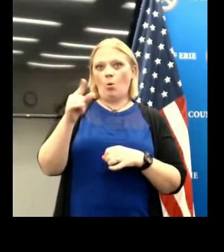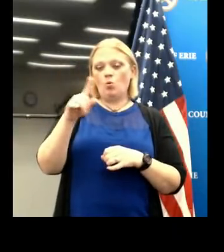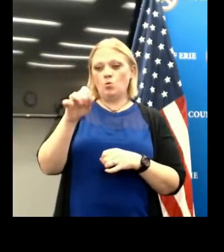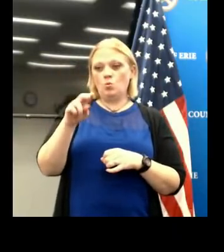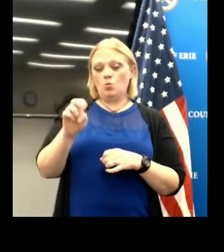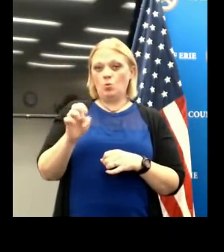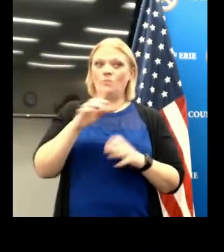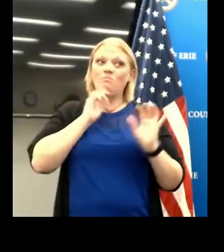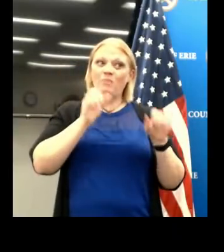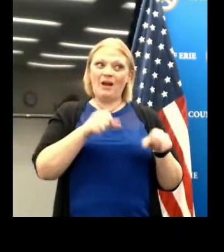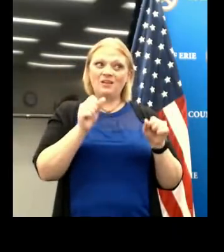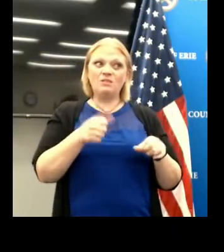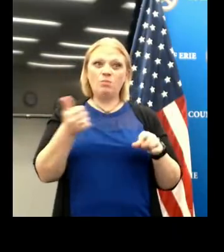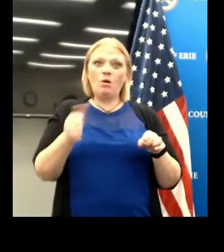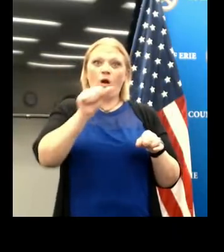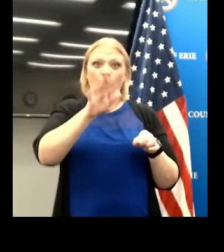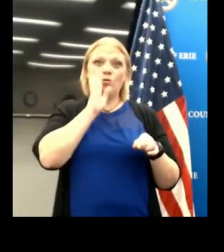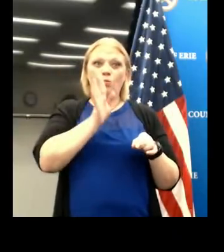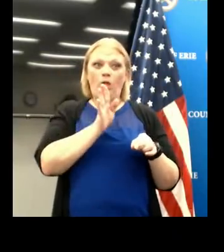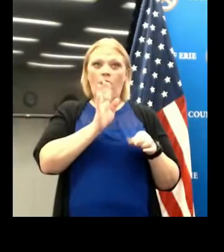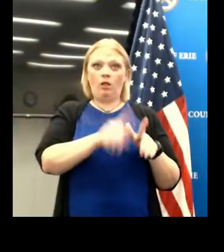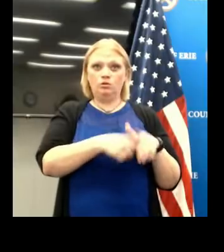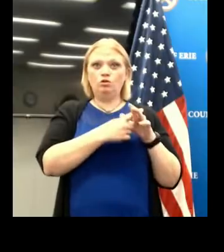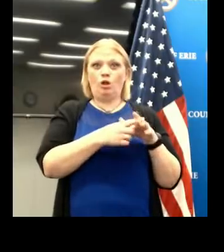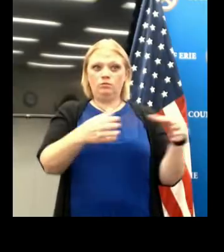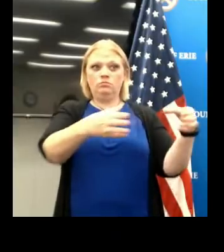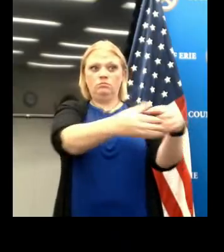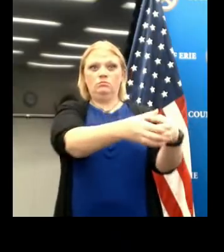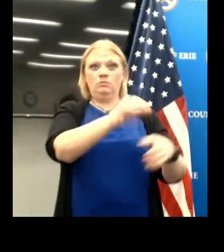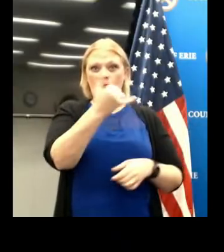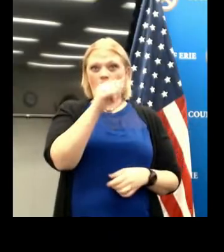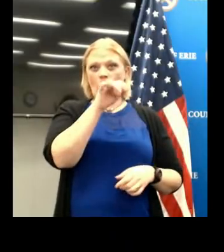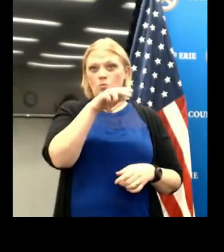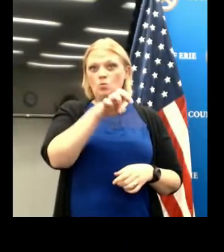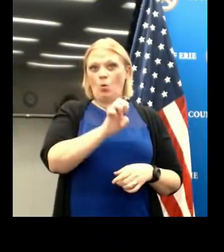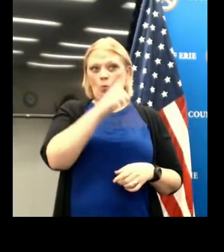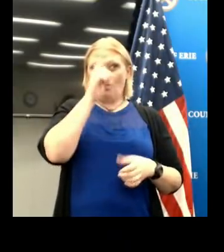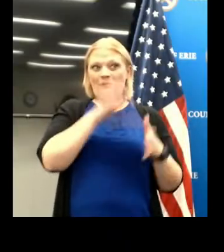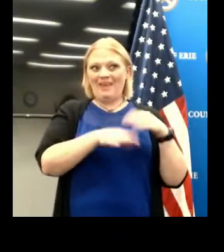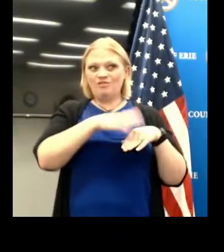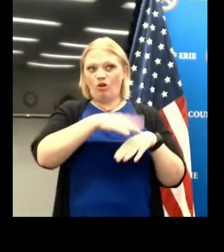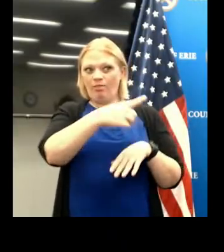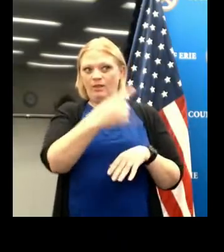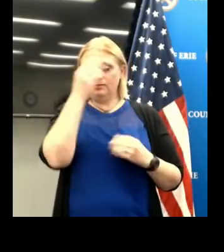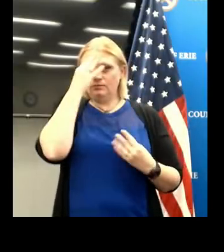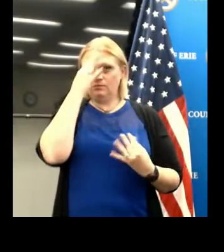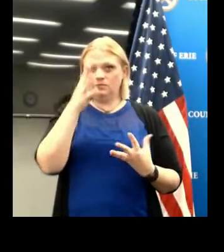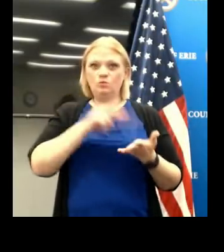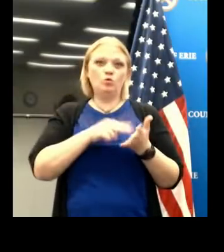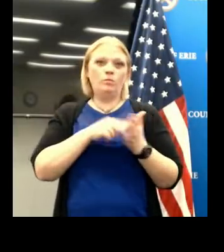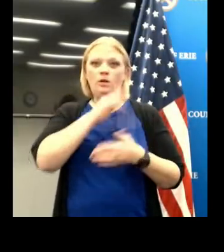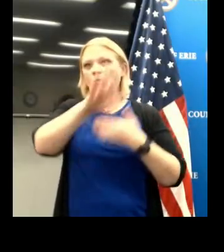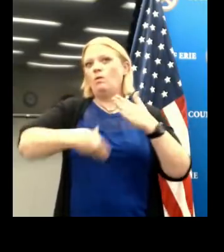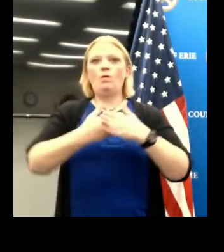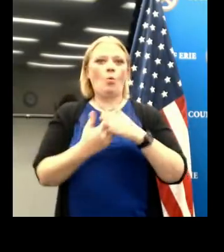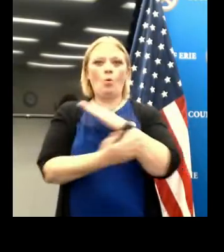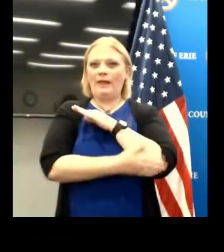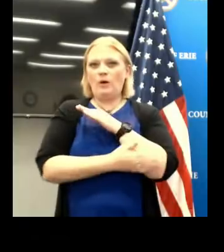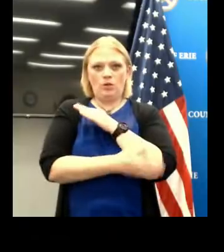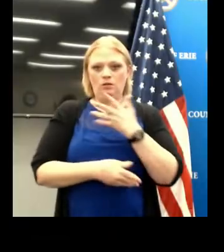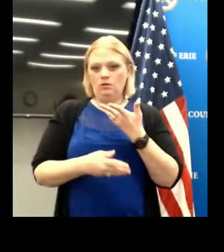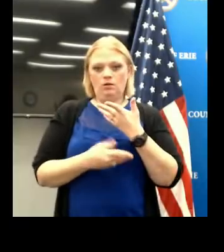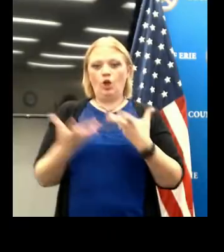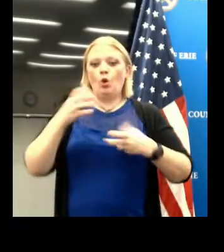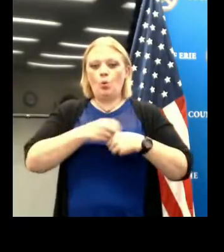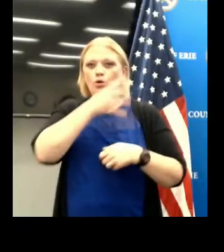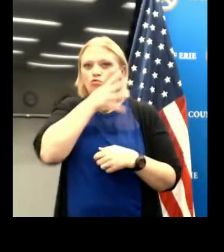of Erie County could be put in a yellow zone based on this data, which would basically have to take the whole county with regards to some of the rural areas